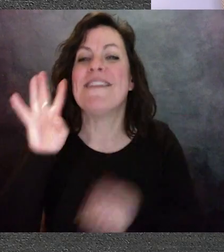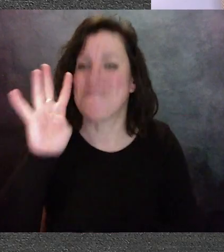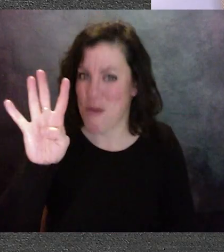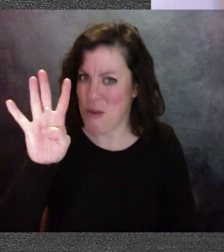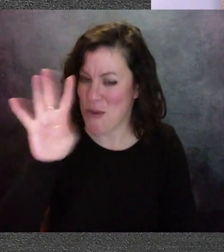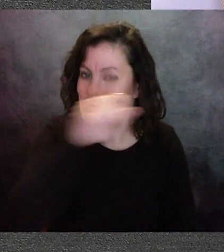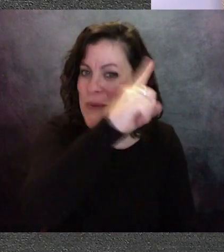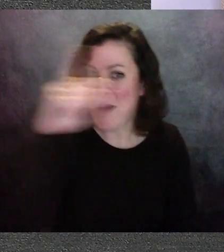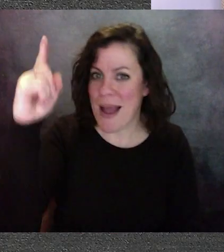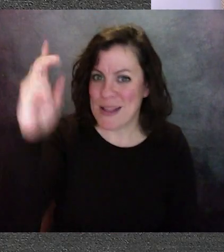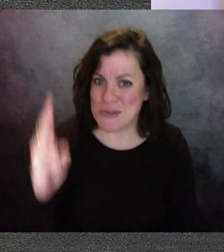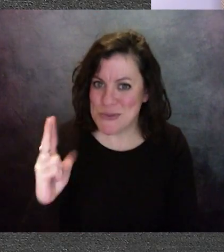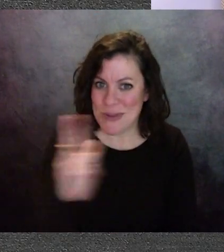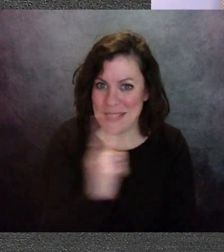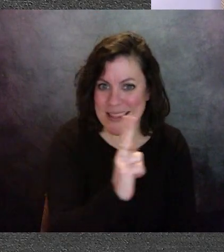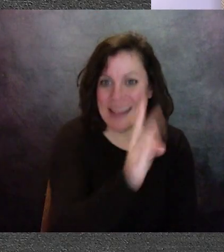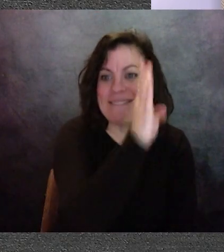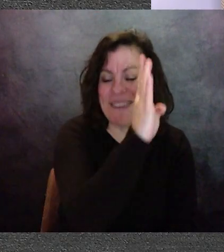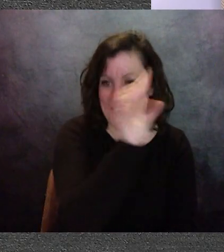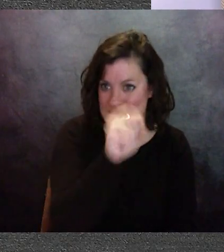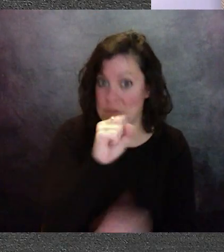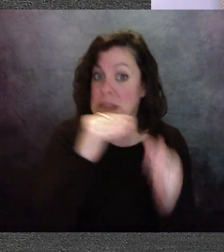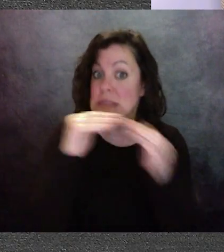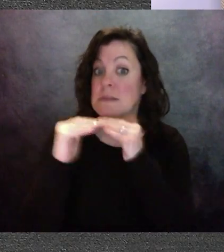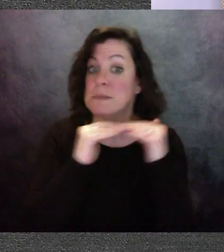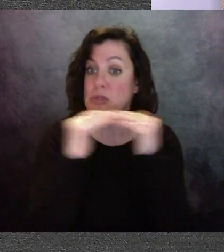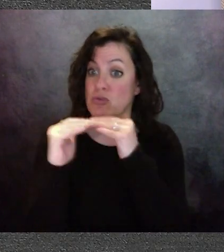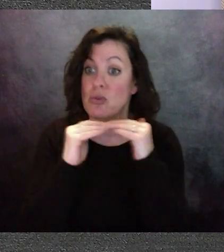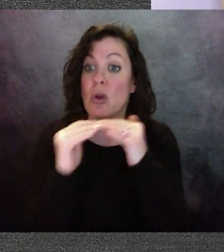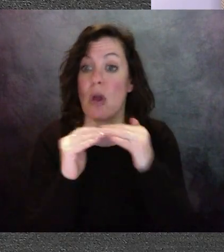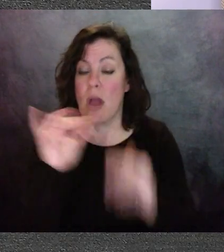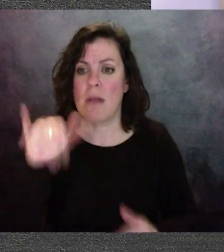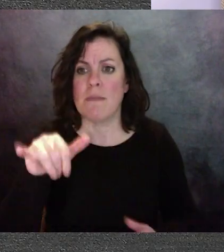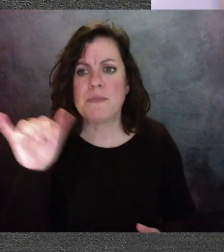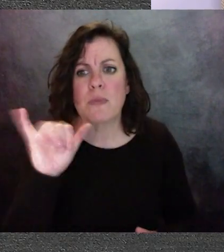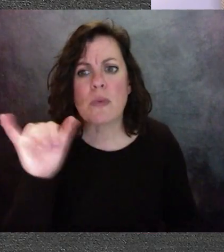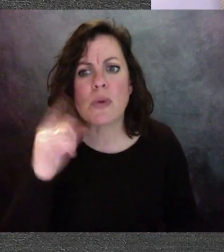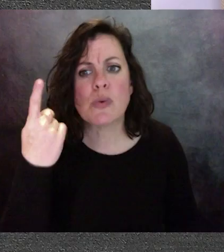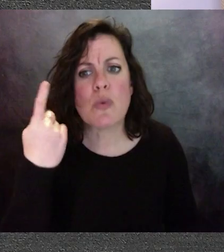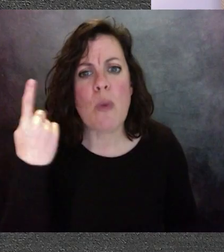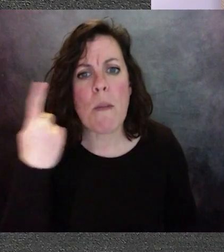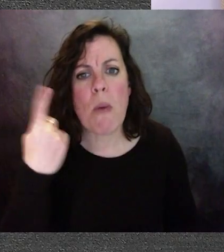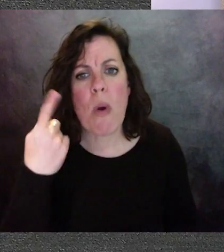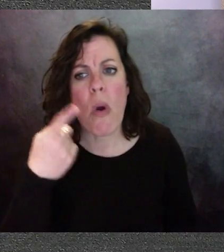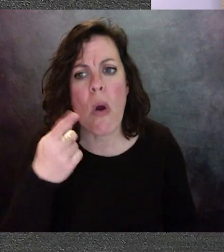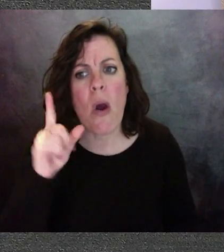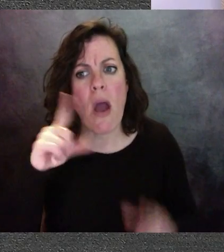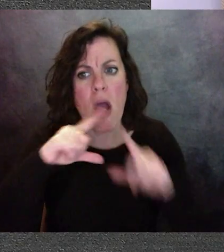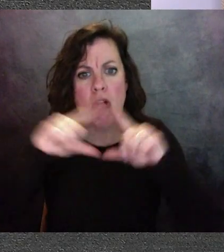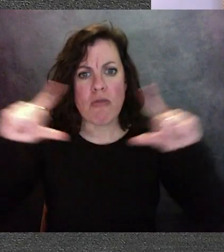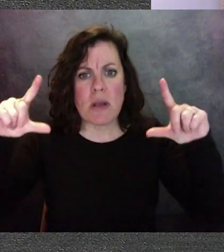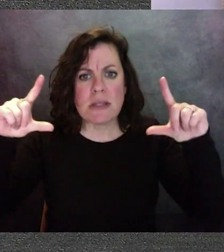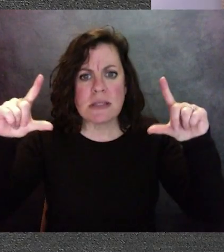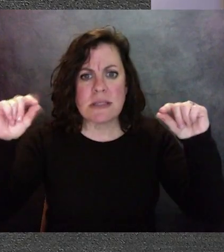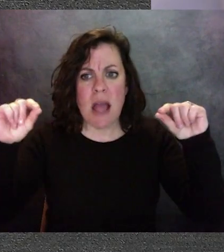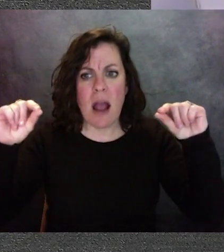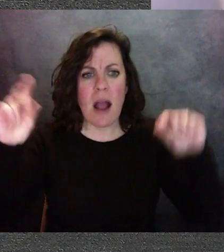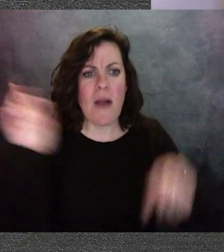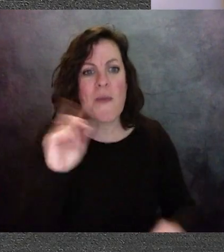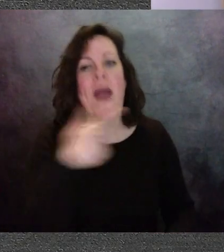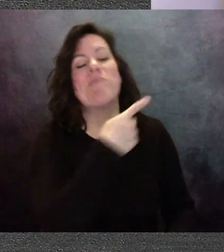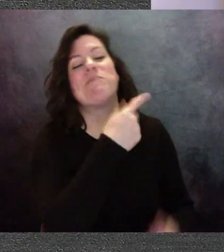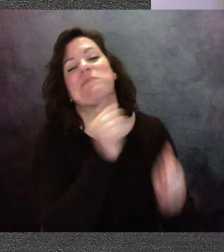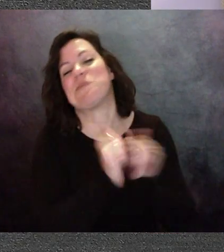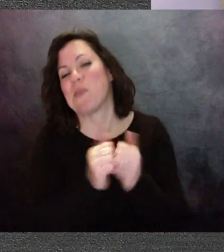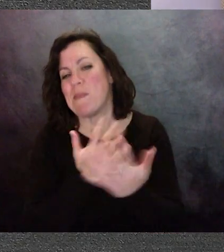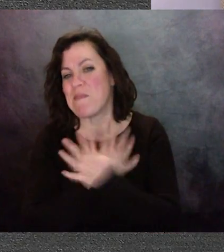same. And that leaves a rectangle left, right? And where did we see our rectangle? Well, we saw a rectangle hanging out with the bears, right?